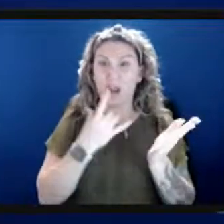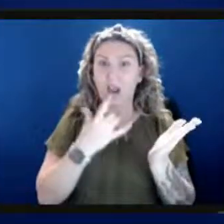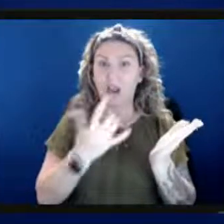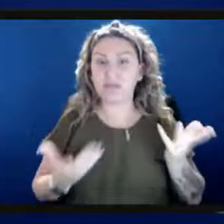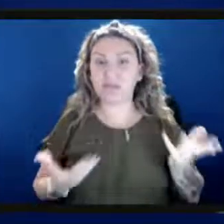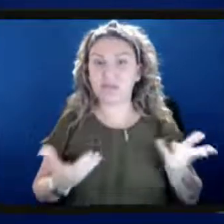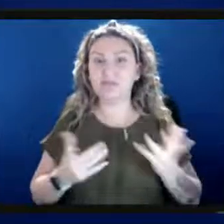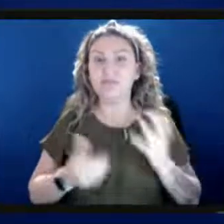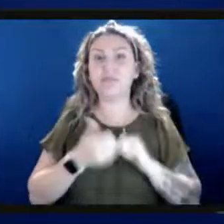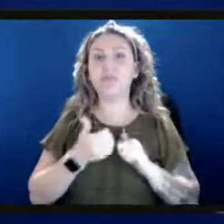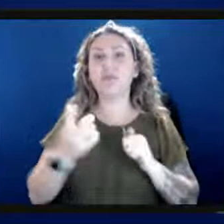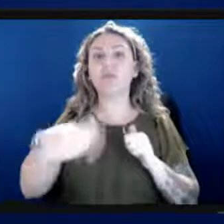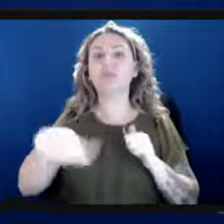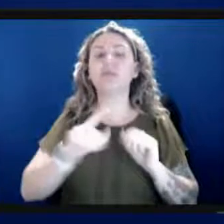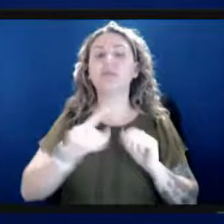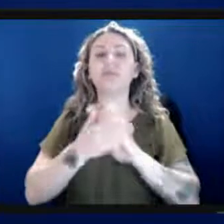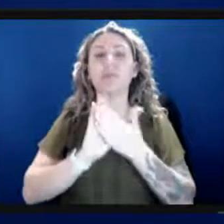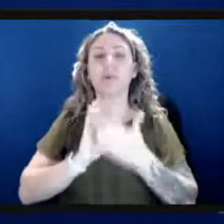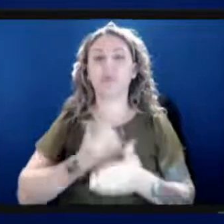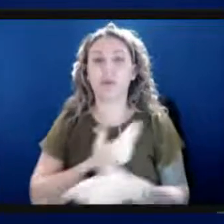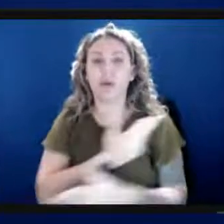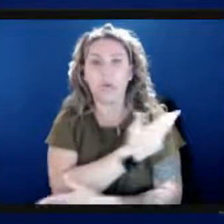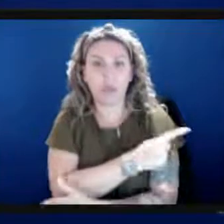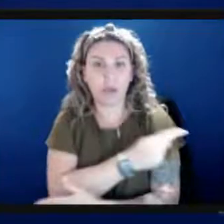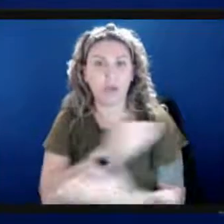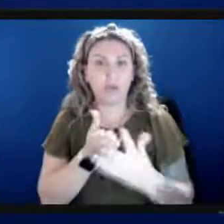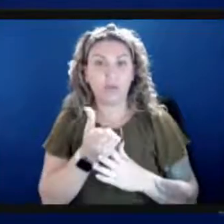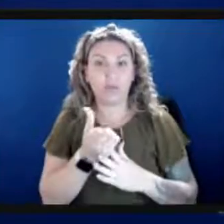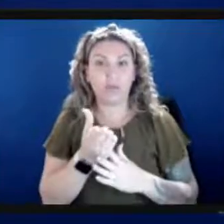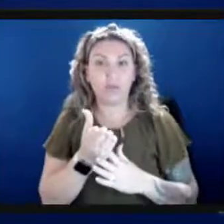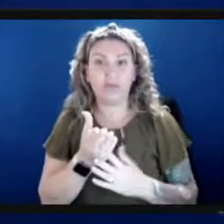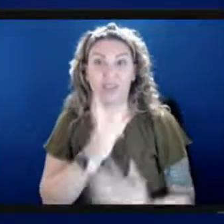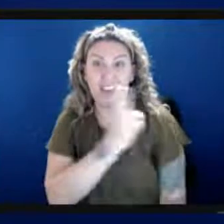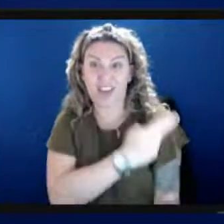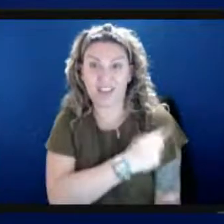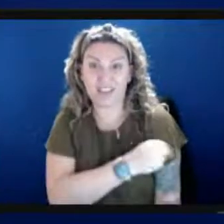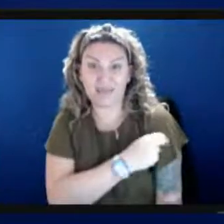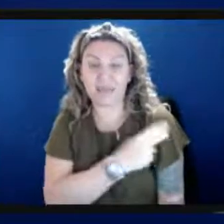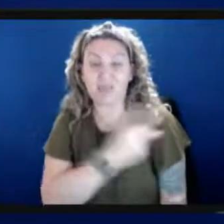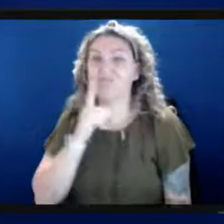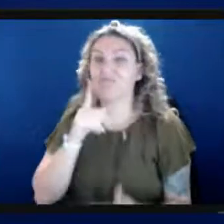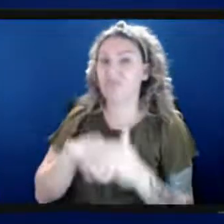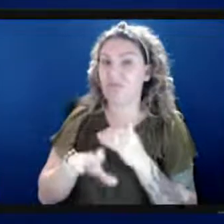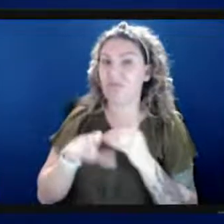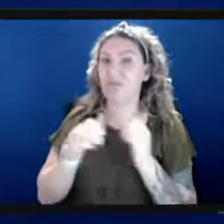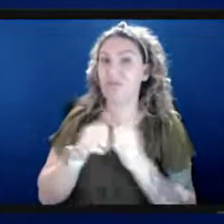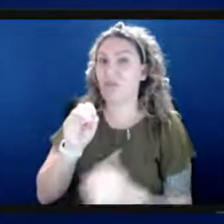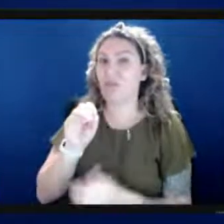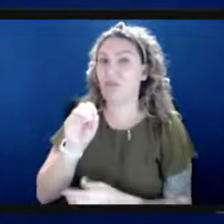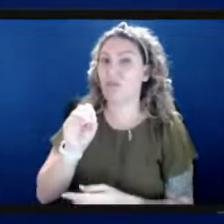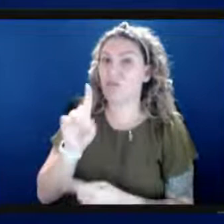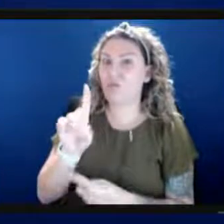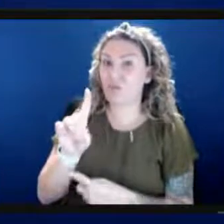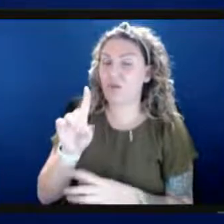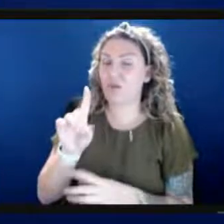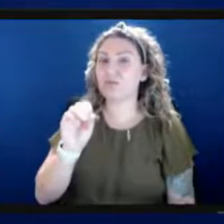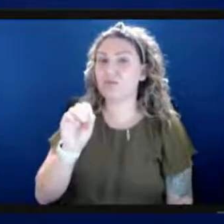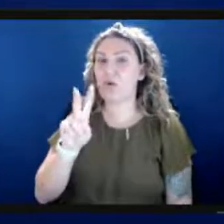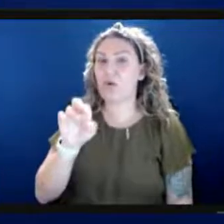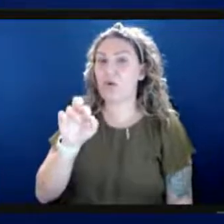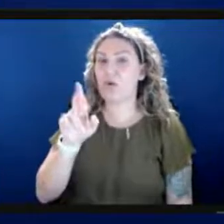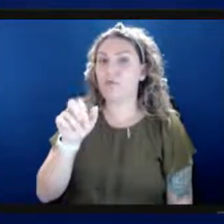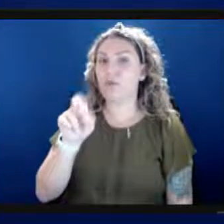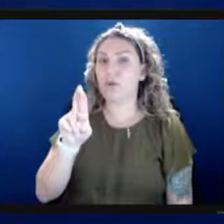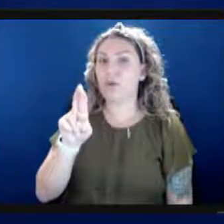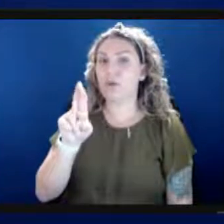have become our patients through the hospital. They had come in with an overdose in the hospital, and that's how we accepted